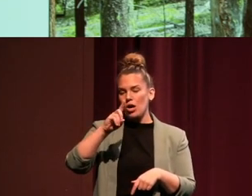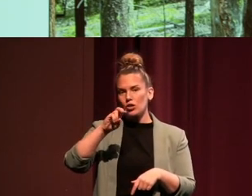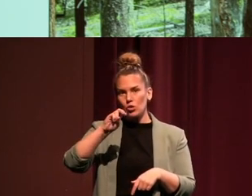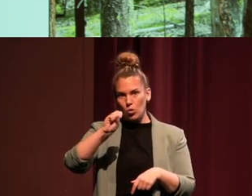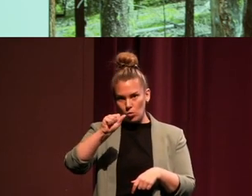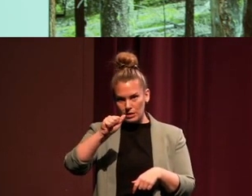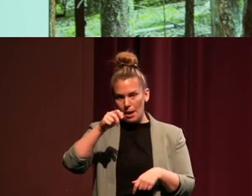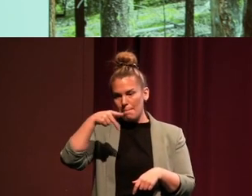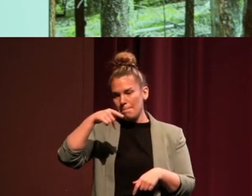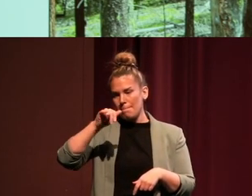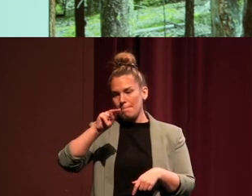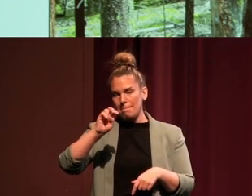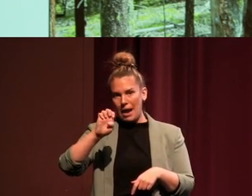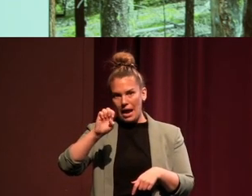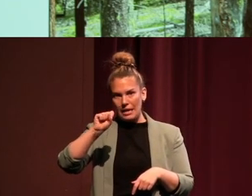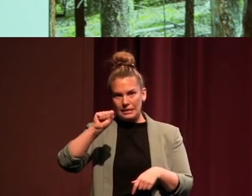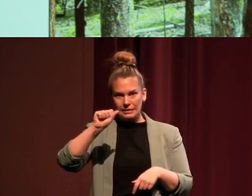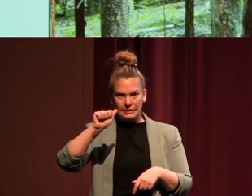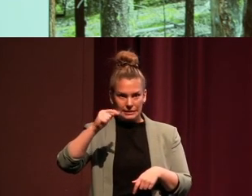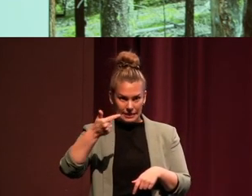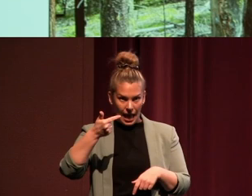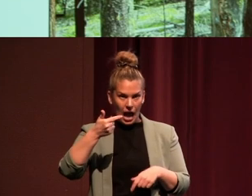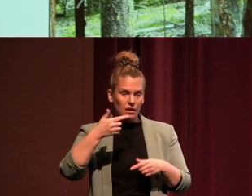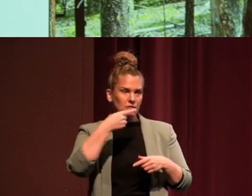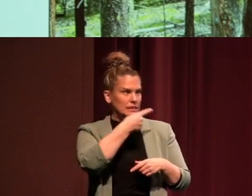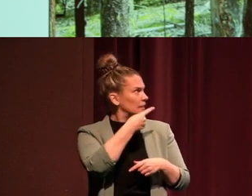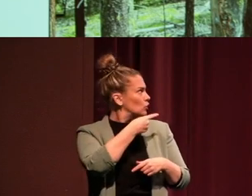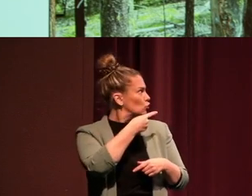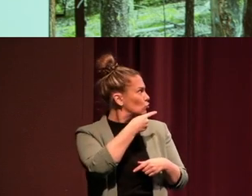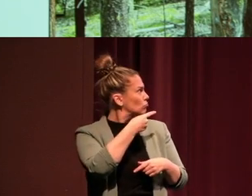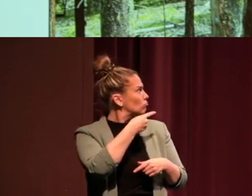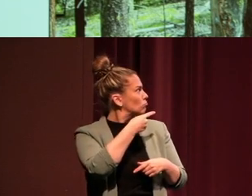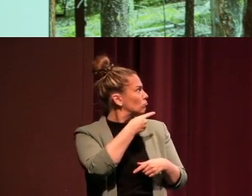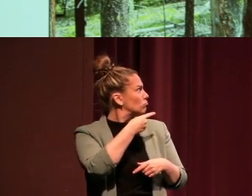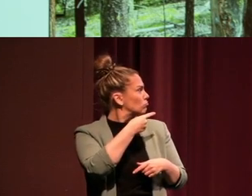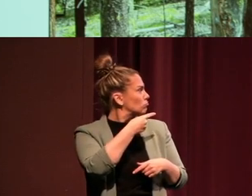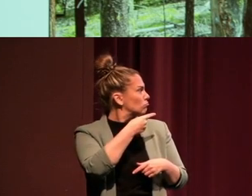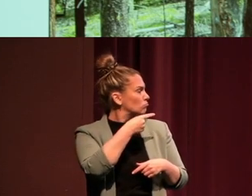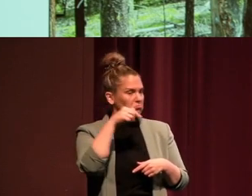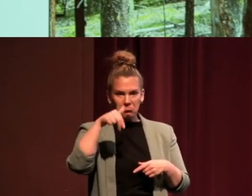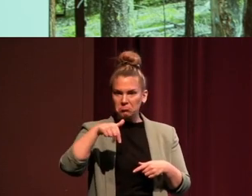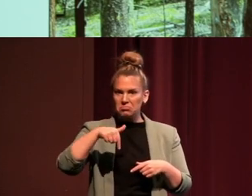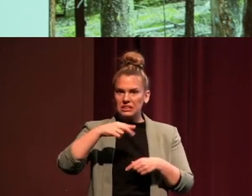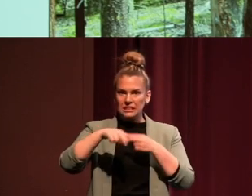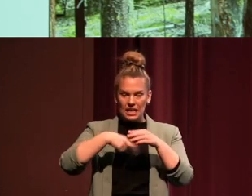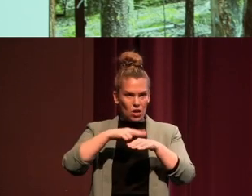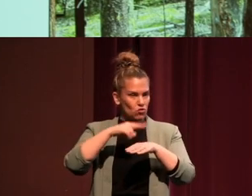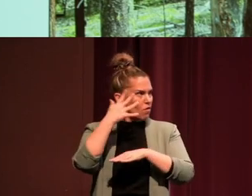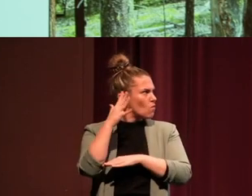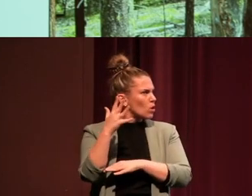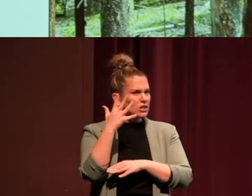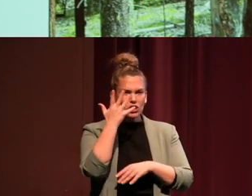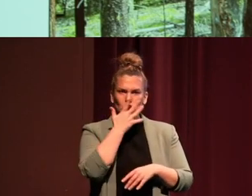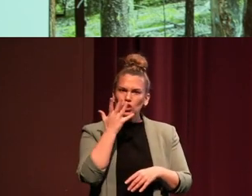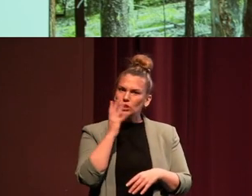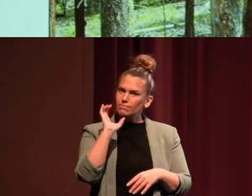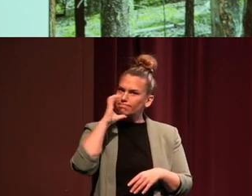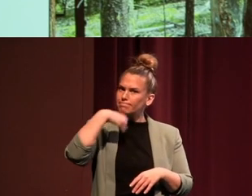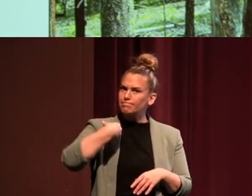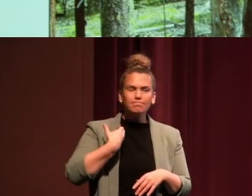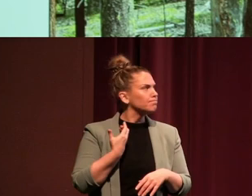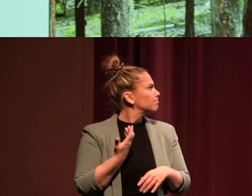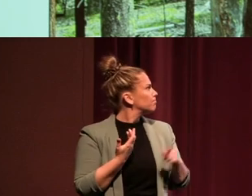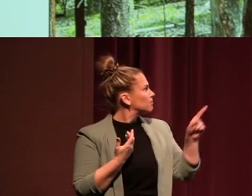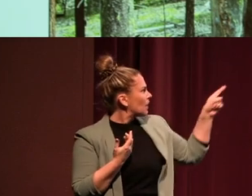snag on the Malheur National Forest. It's got some unusual features to it. This bottom feature